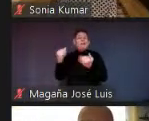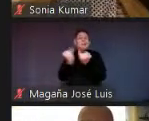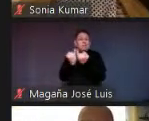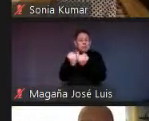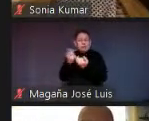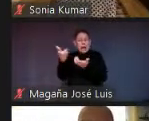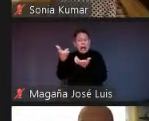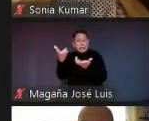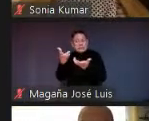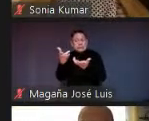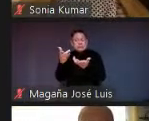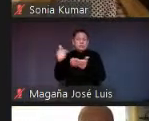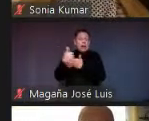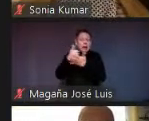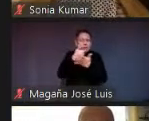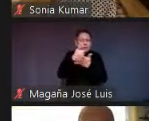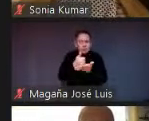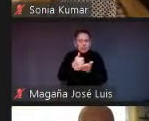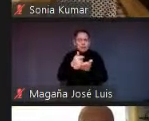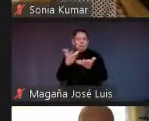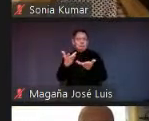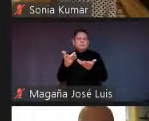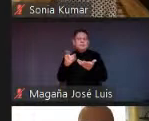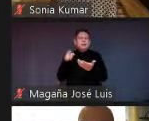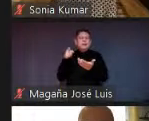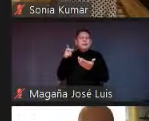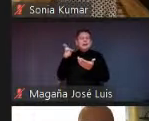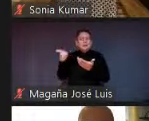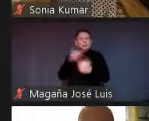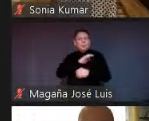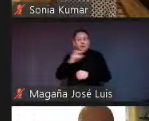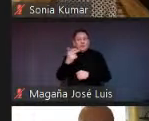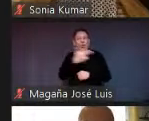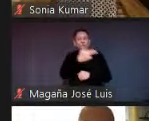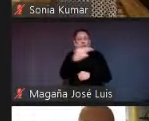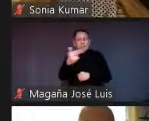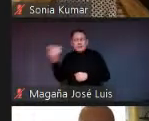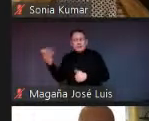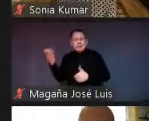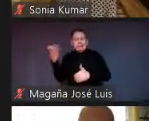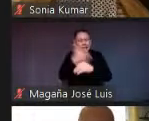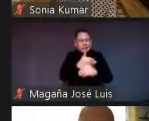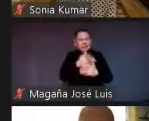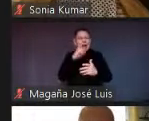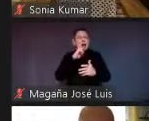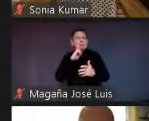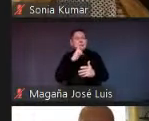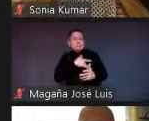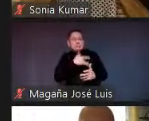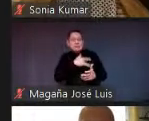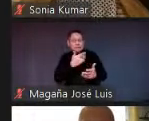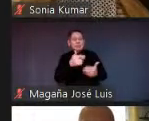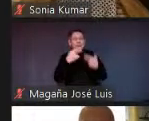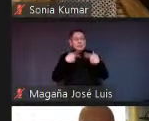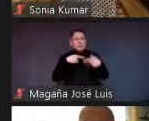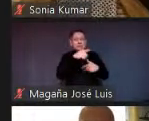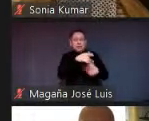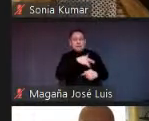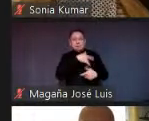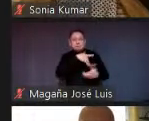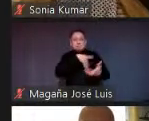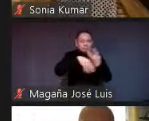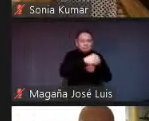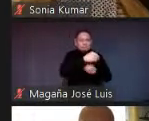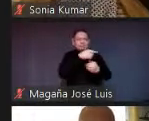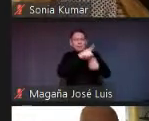And those are things which involve authentic experiences for our students, where they deal with patients with their real life problems